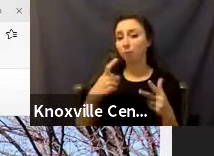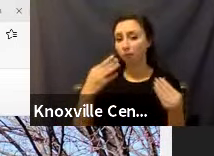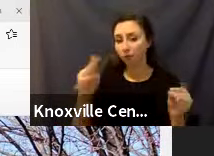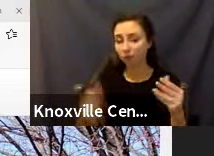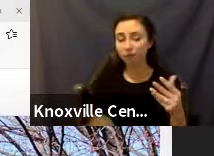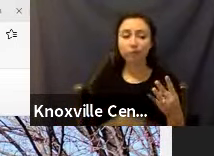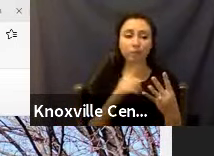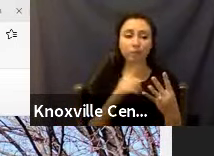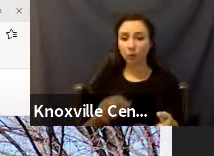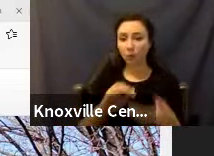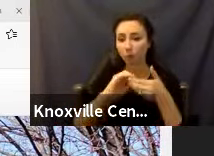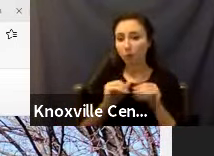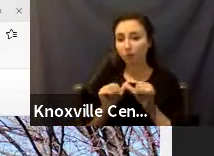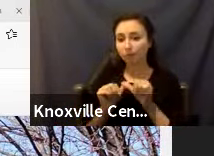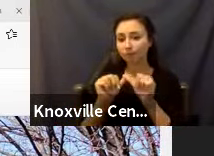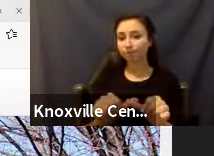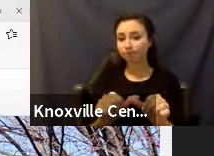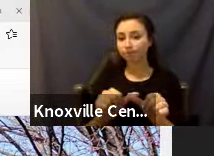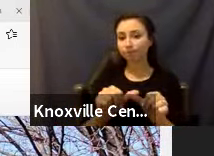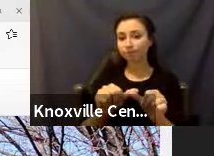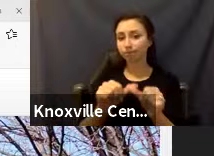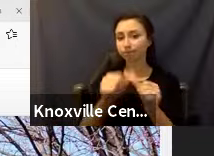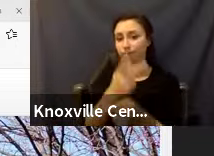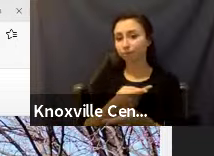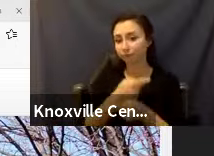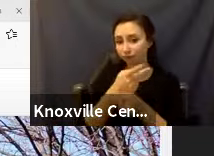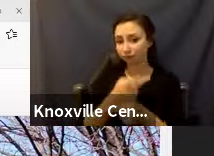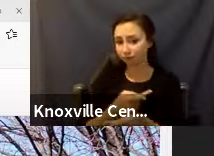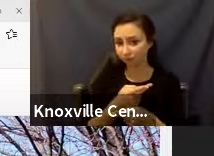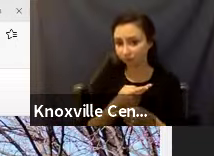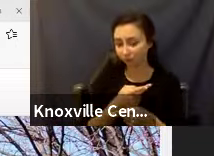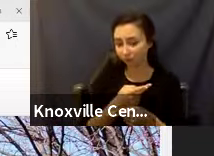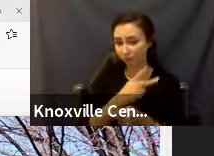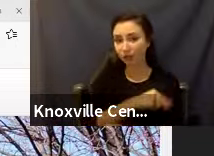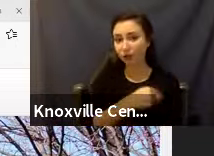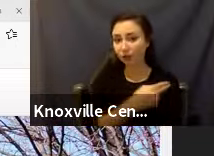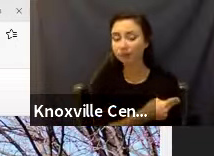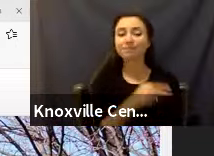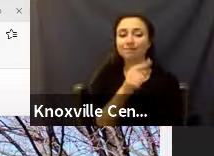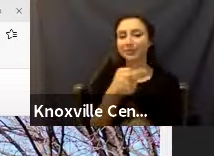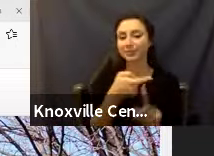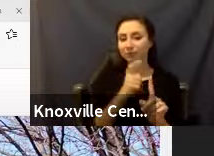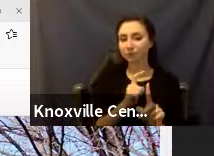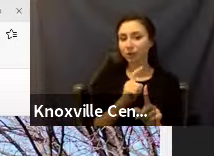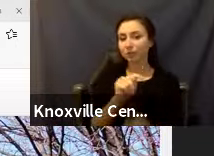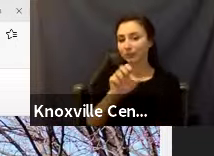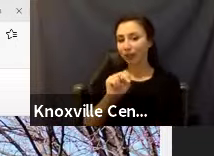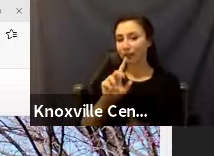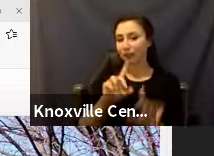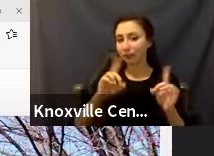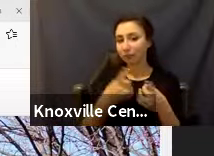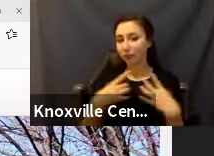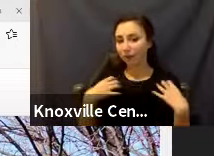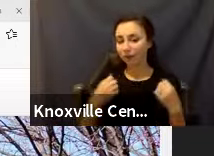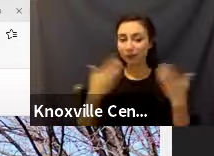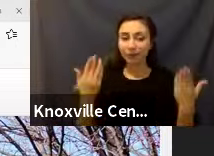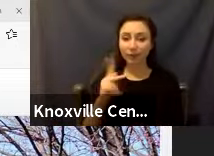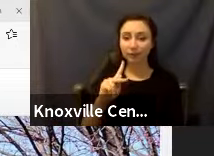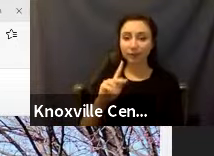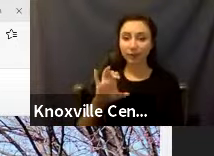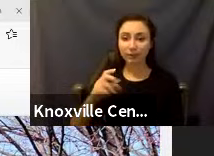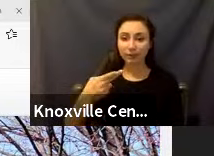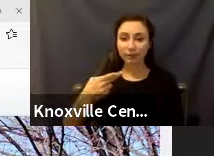facilities. And this data is from the Tennessee Department of Health. Here at KCHD, as of yesterday,